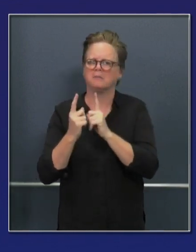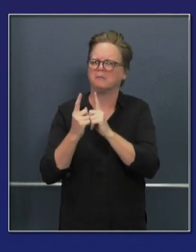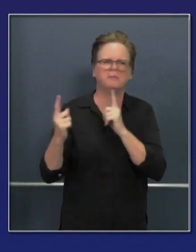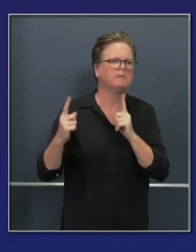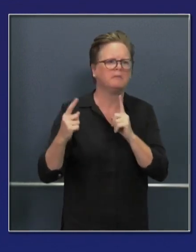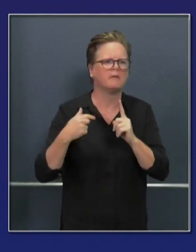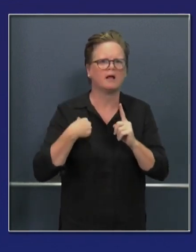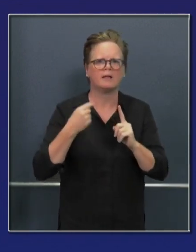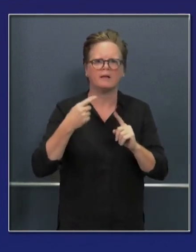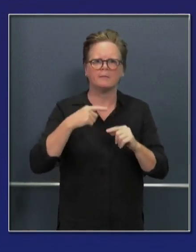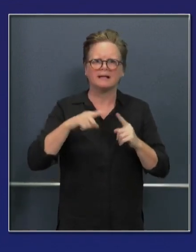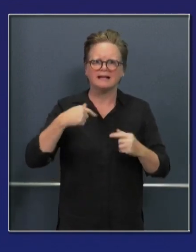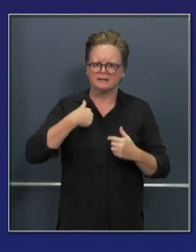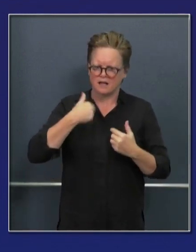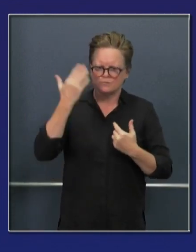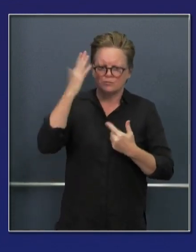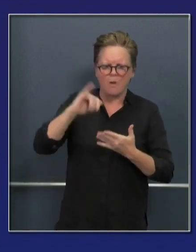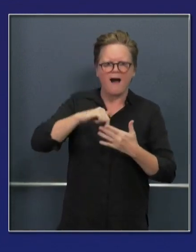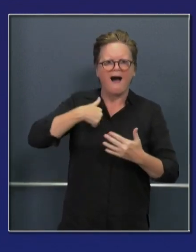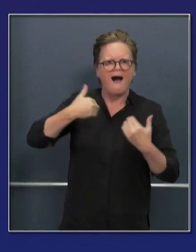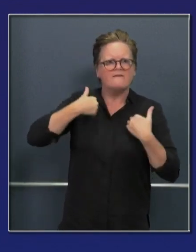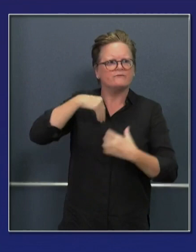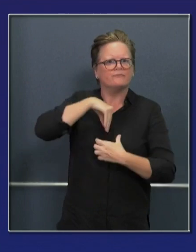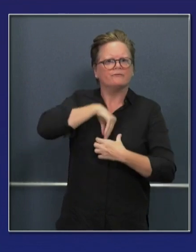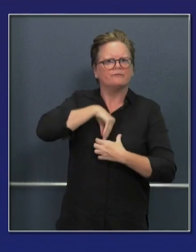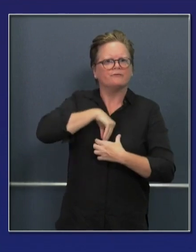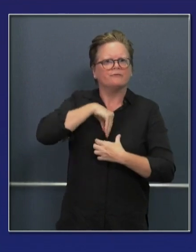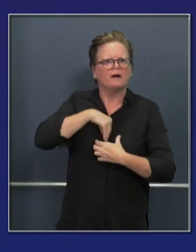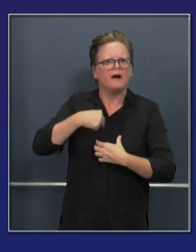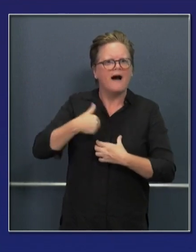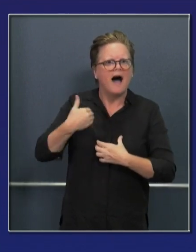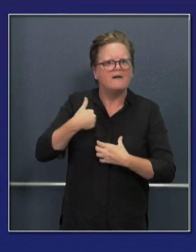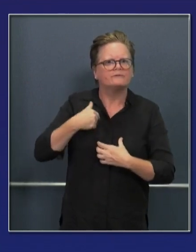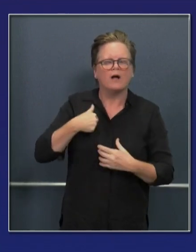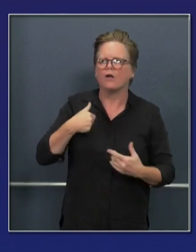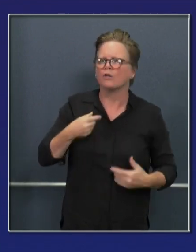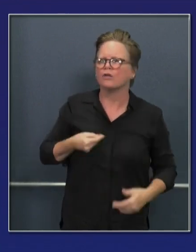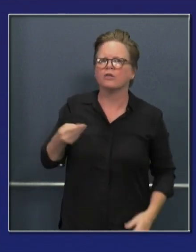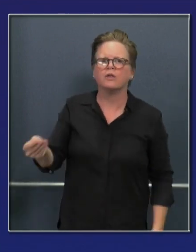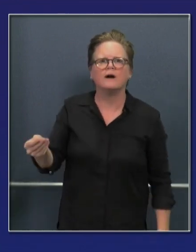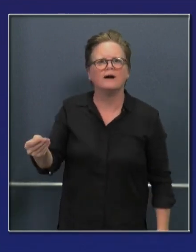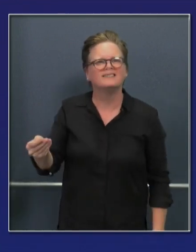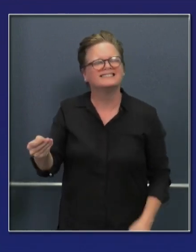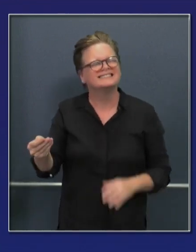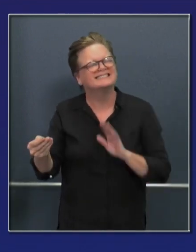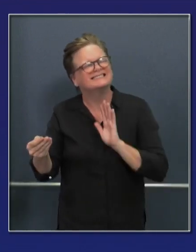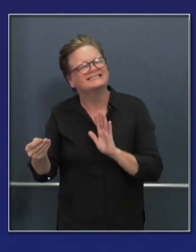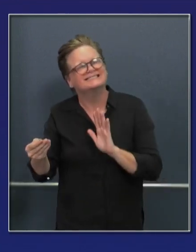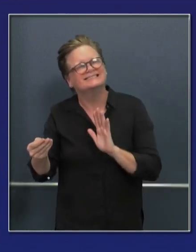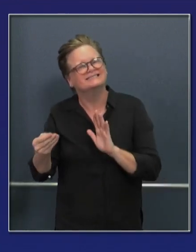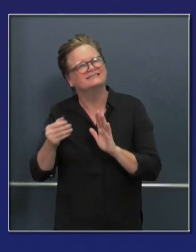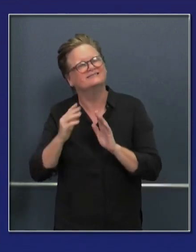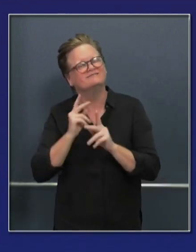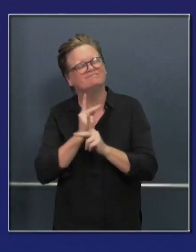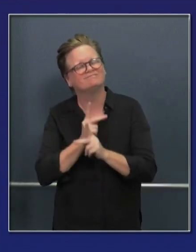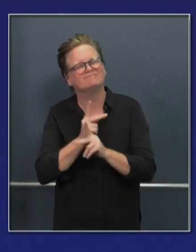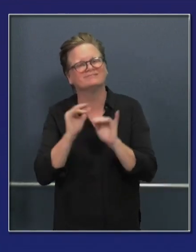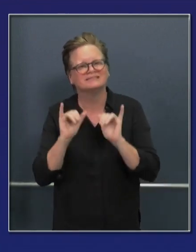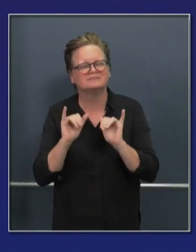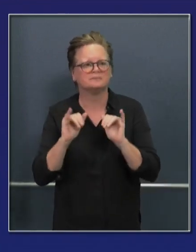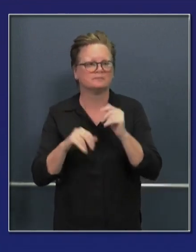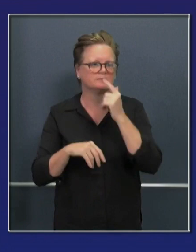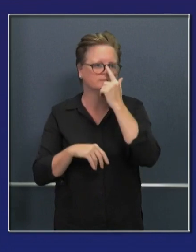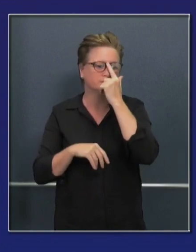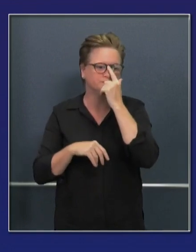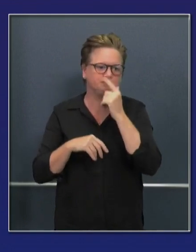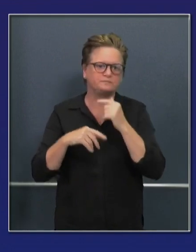coffee and you were in a very constrained environment. It's one thing to be outside. It's another to be